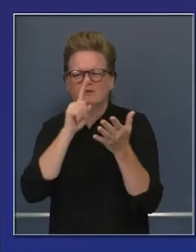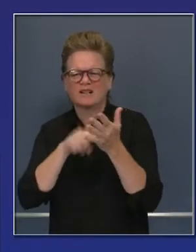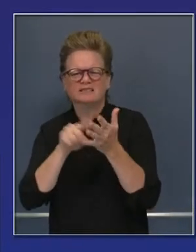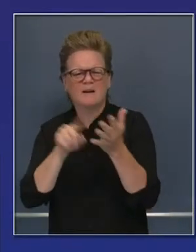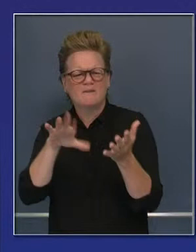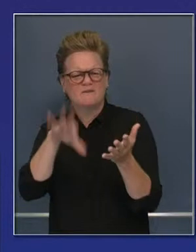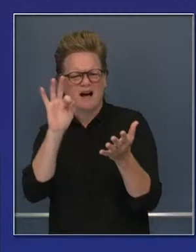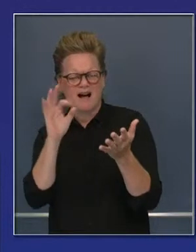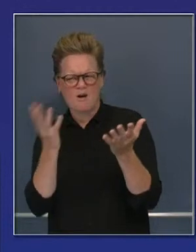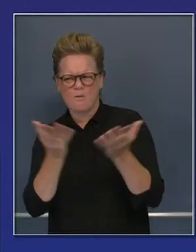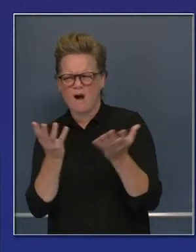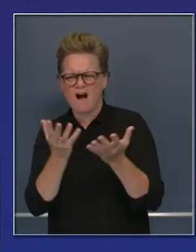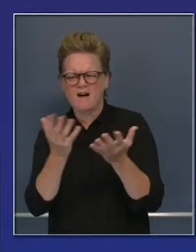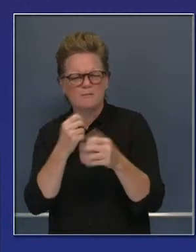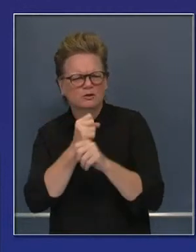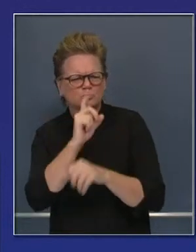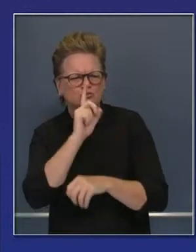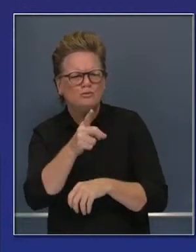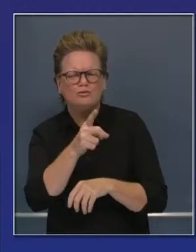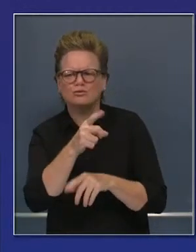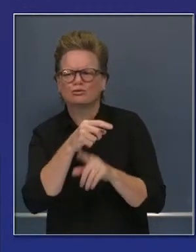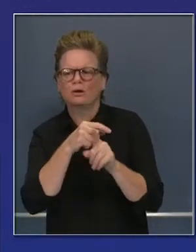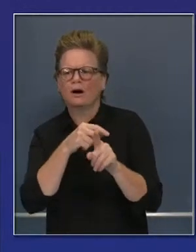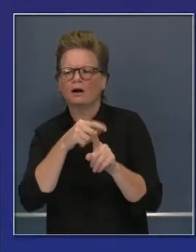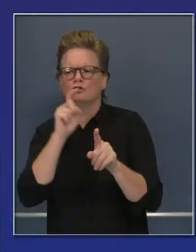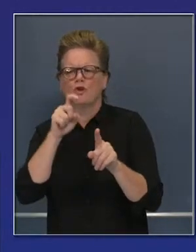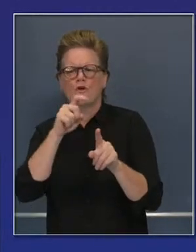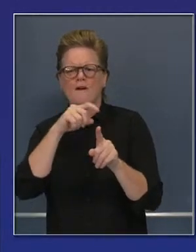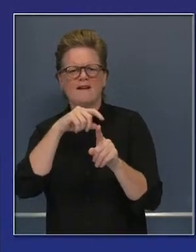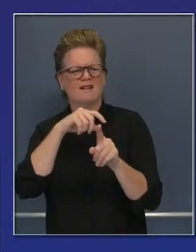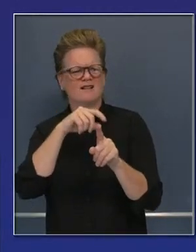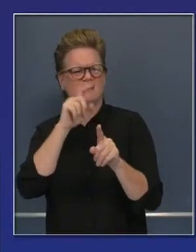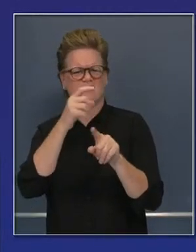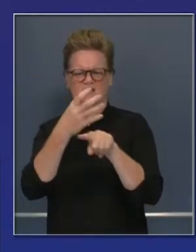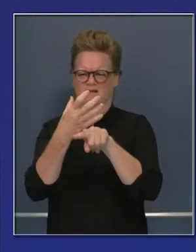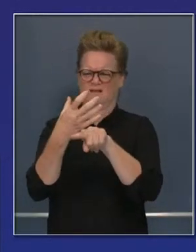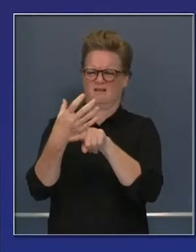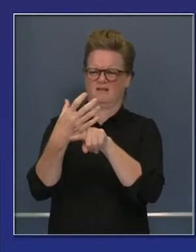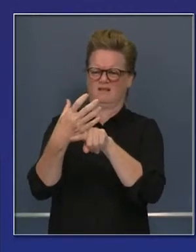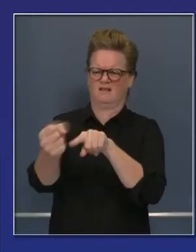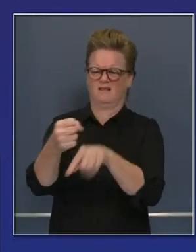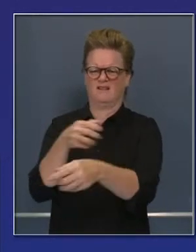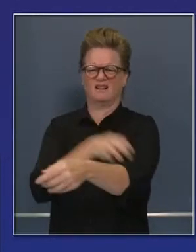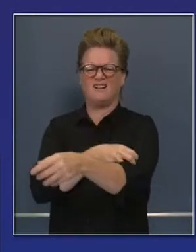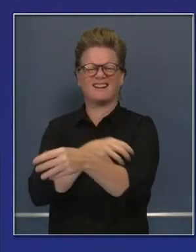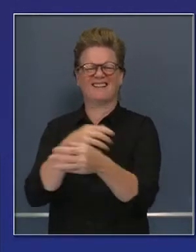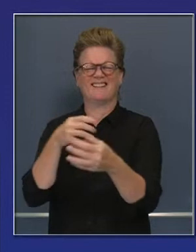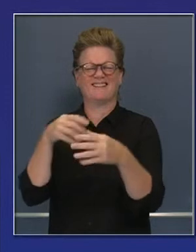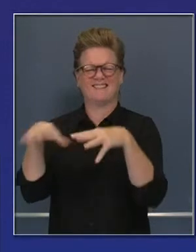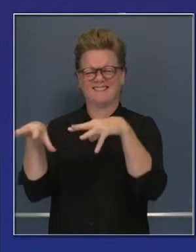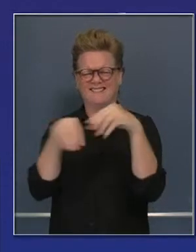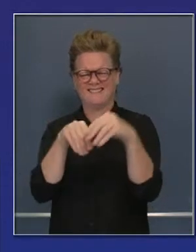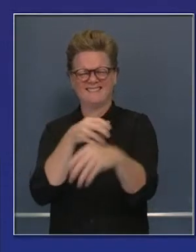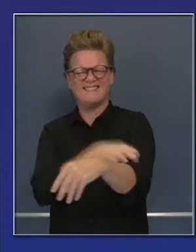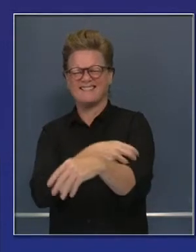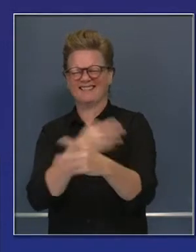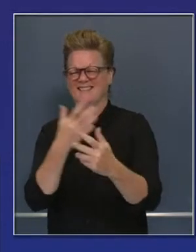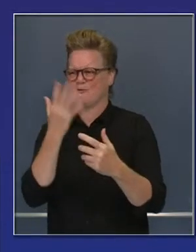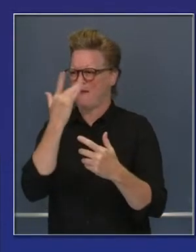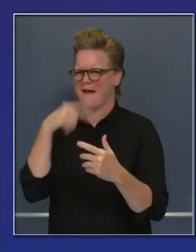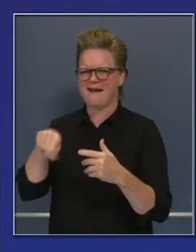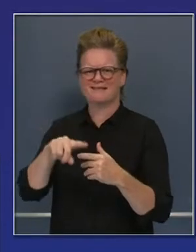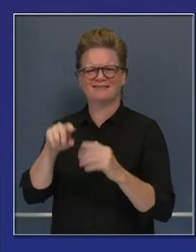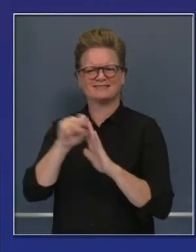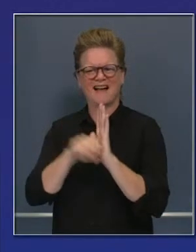sure that we never run as close as we are running to that peak capacity. Anywhere near